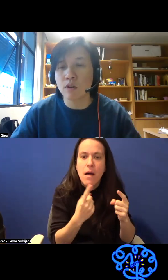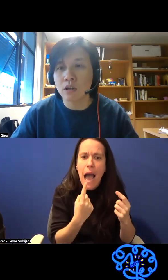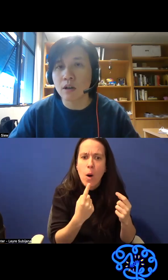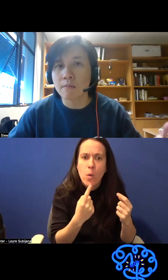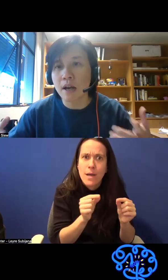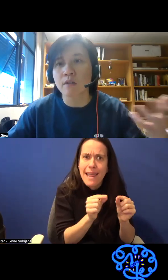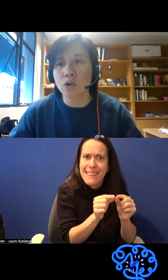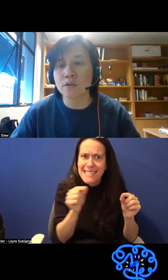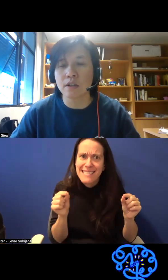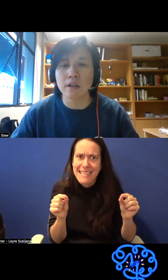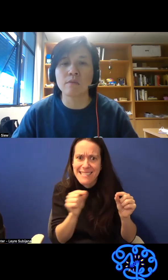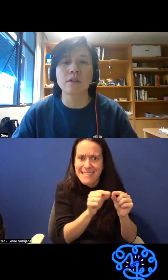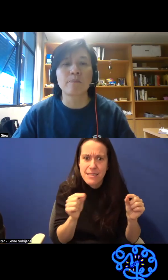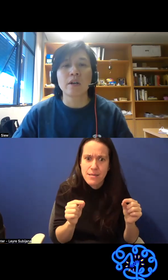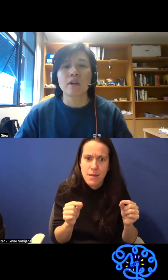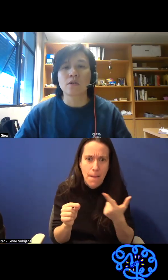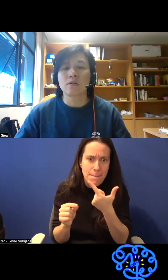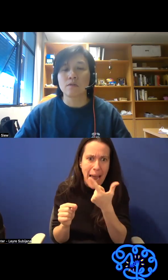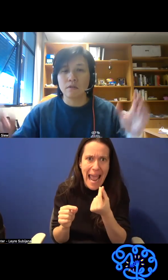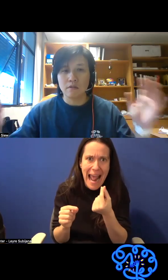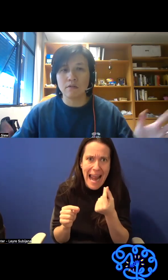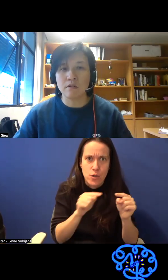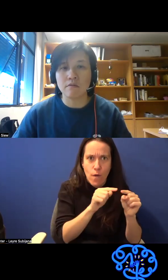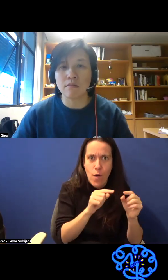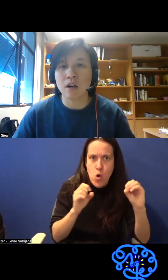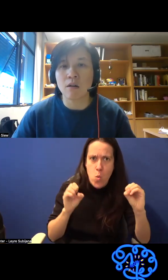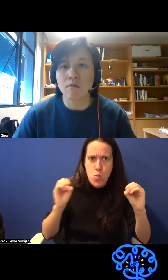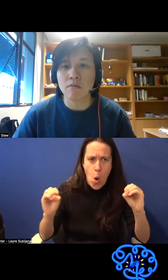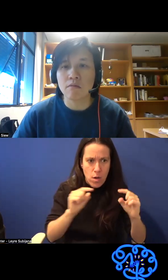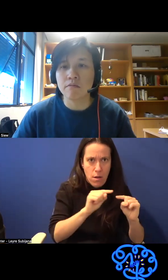distances between pairs of nodes in a network. So